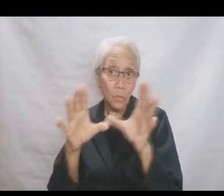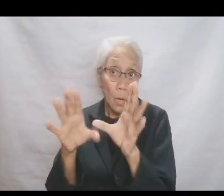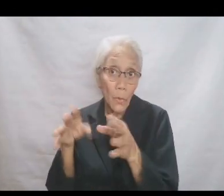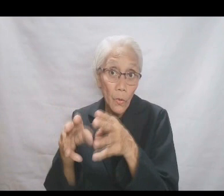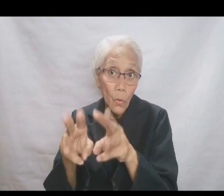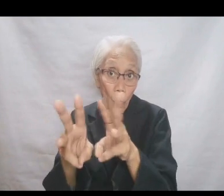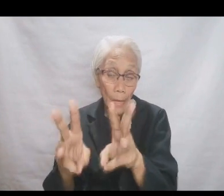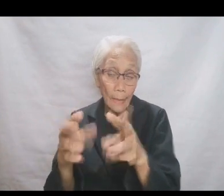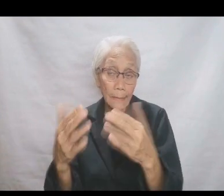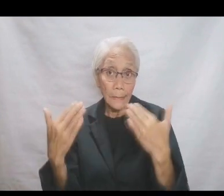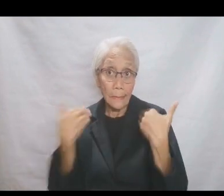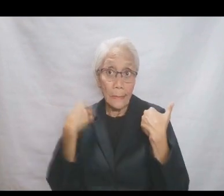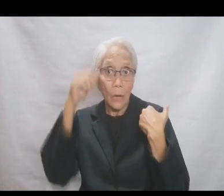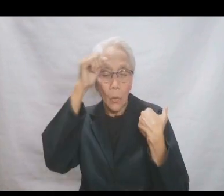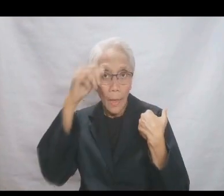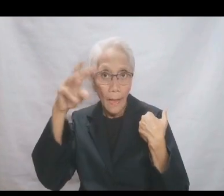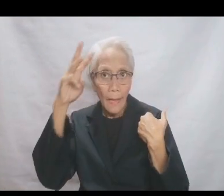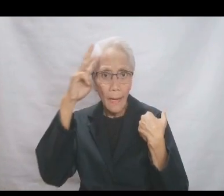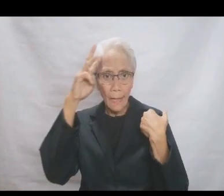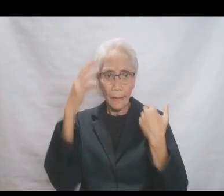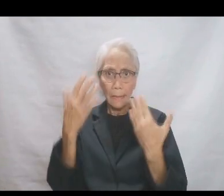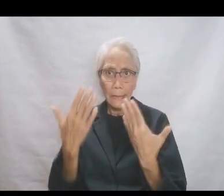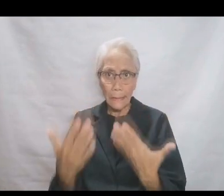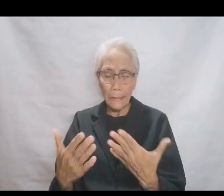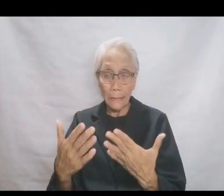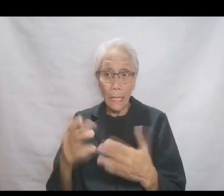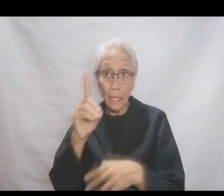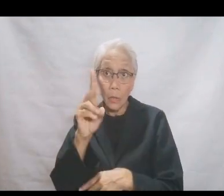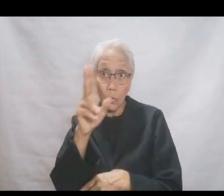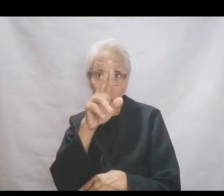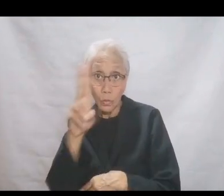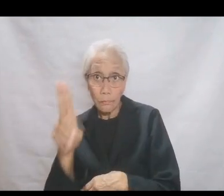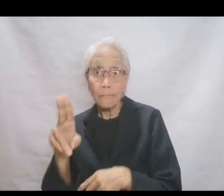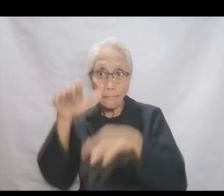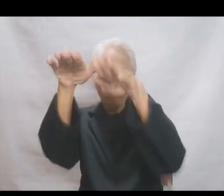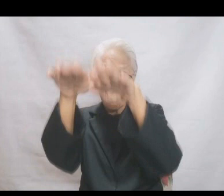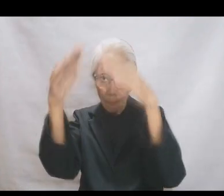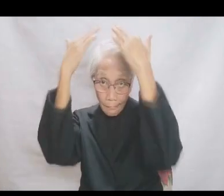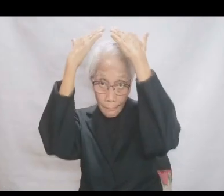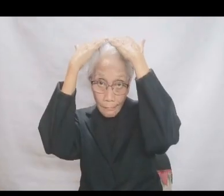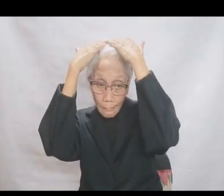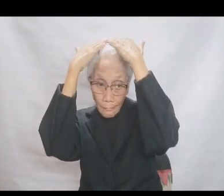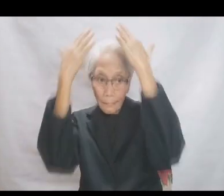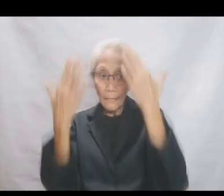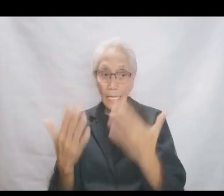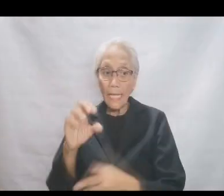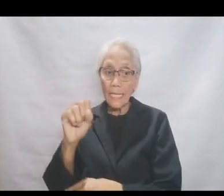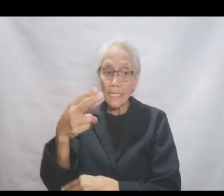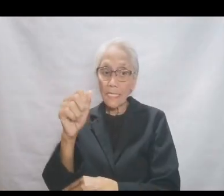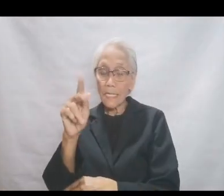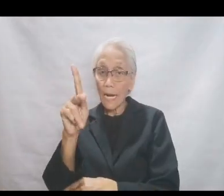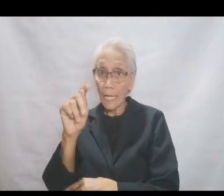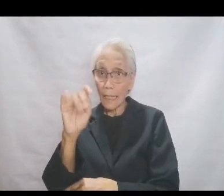of experiencing a kundalini awakening is through a guru placing his hand upon your forehead. This is called